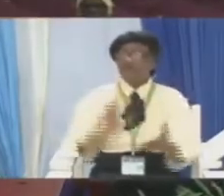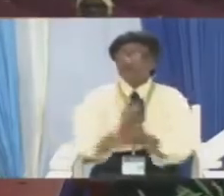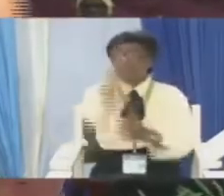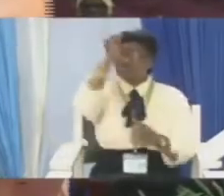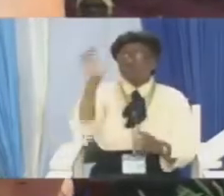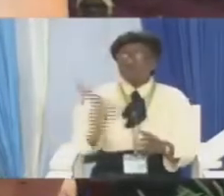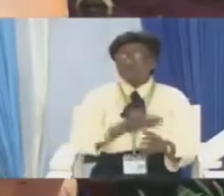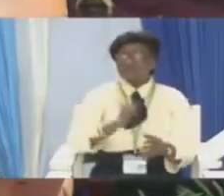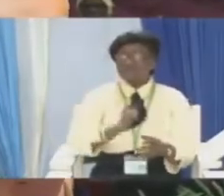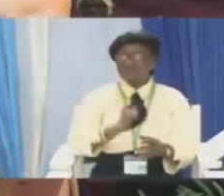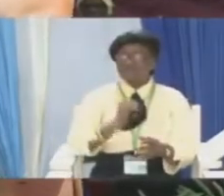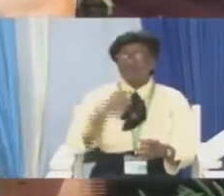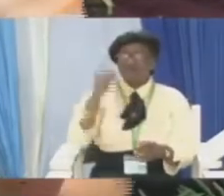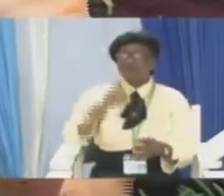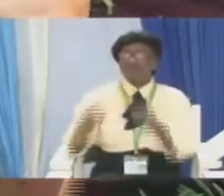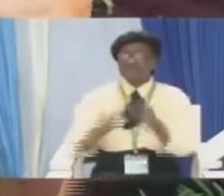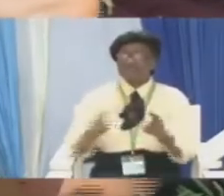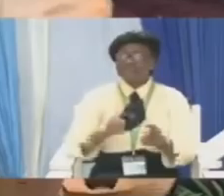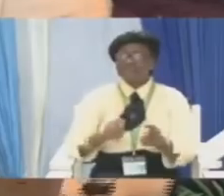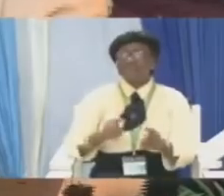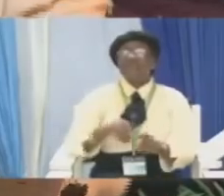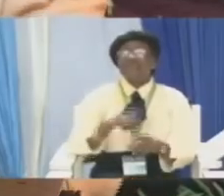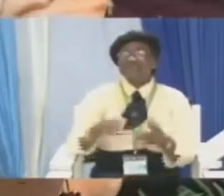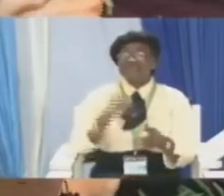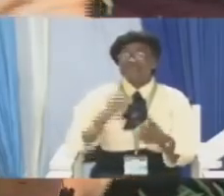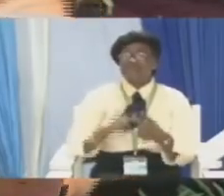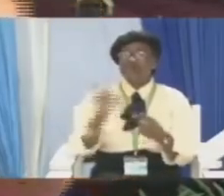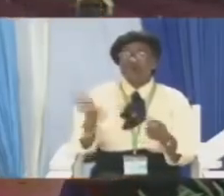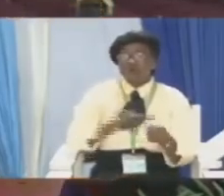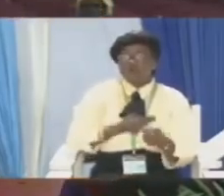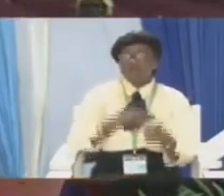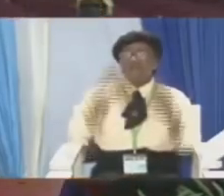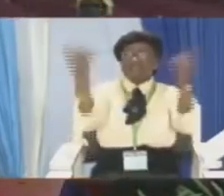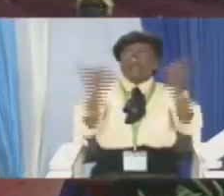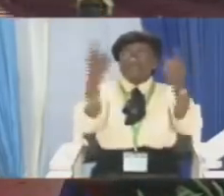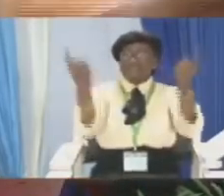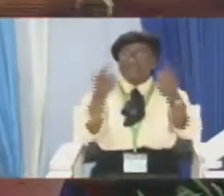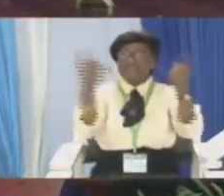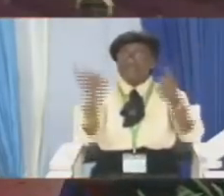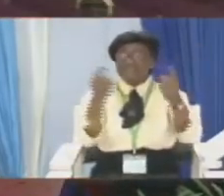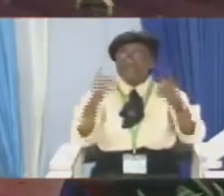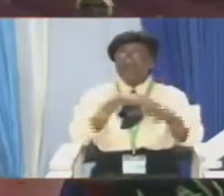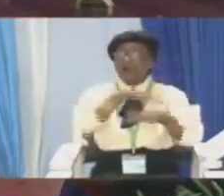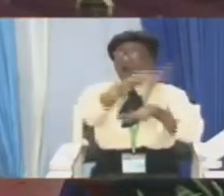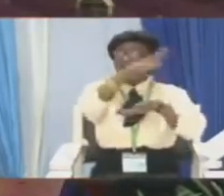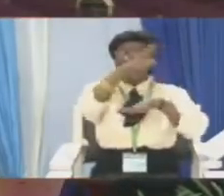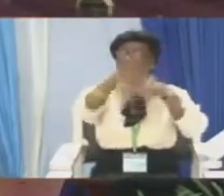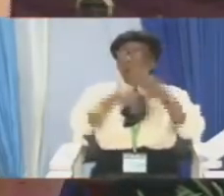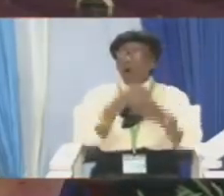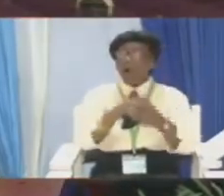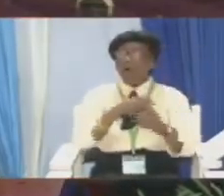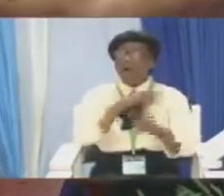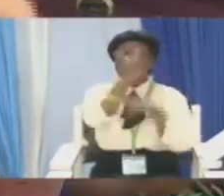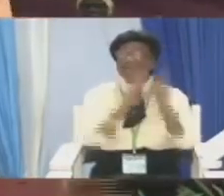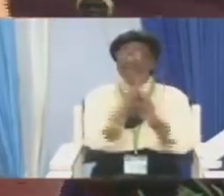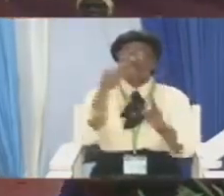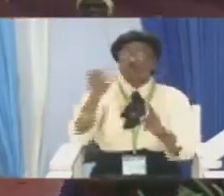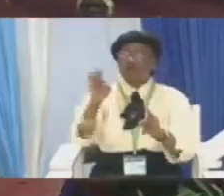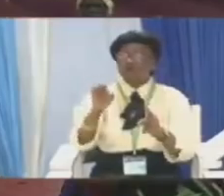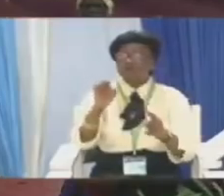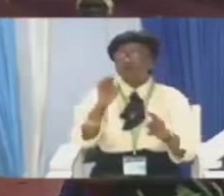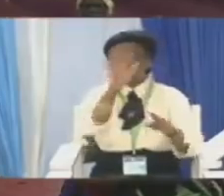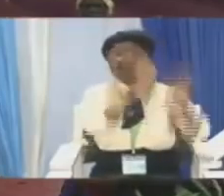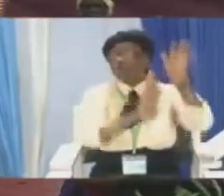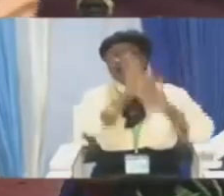did this to us? Sin. hours of troubles all over the